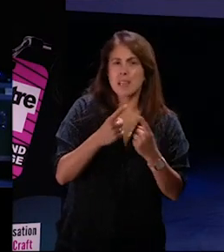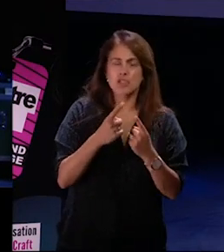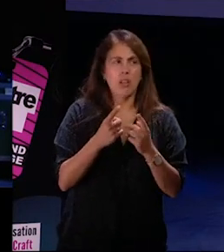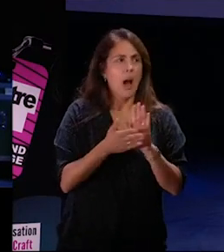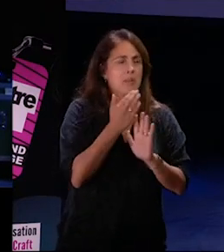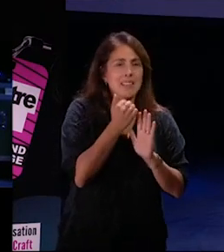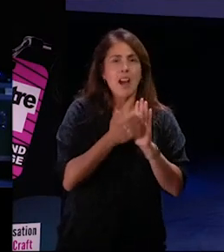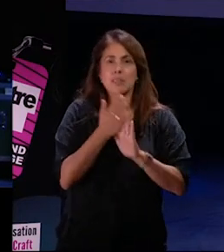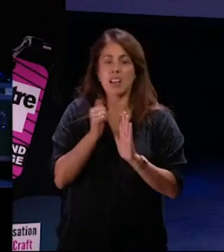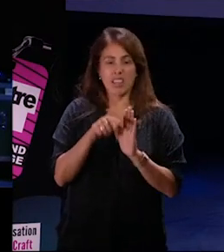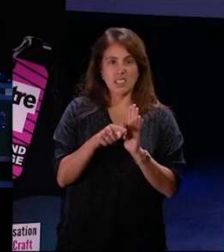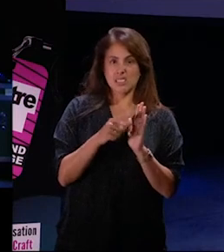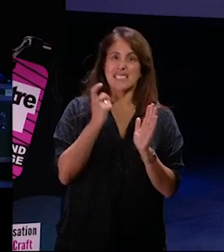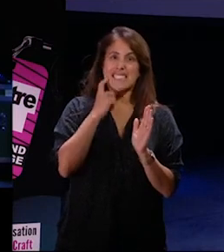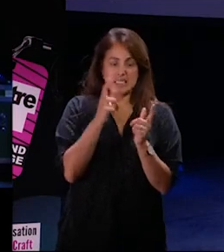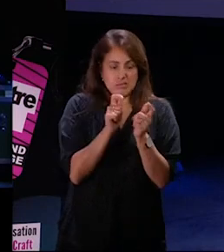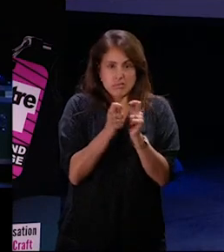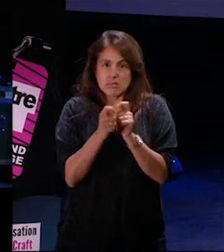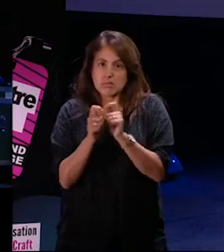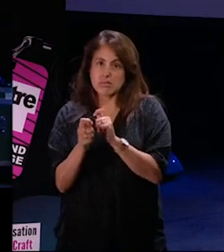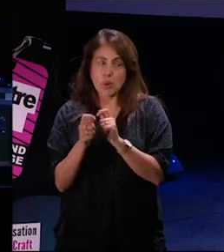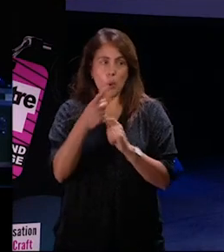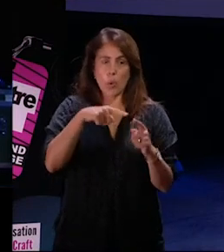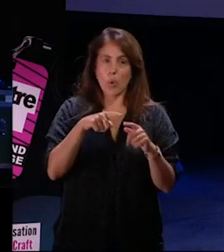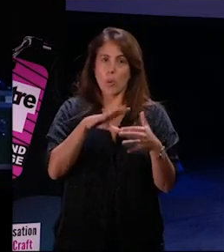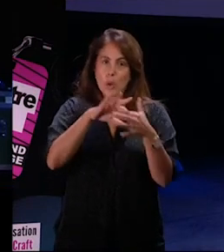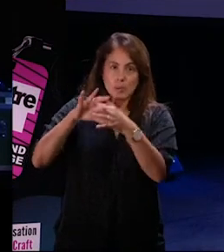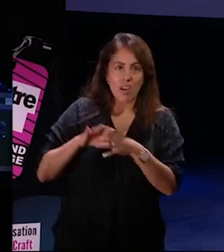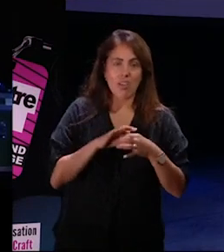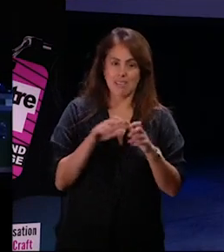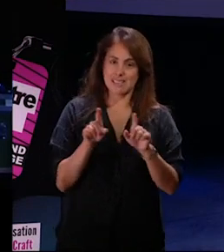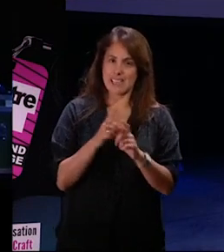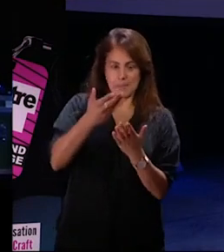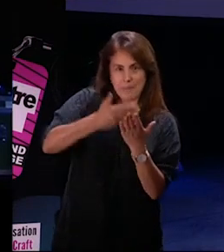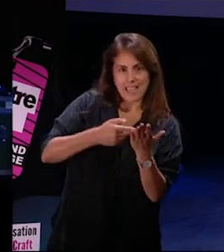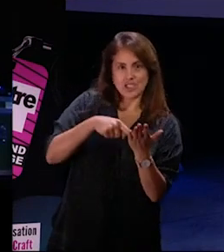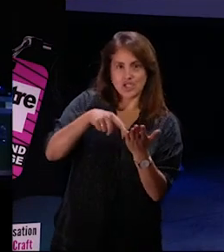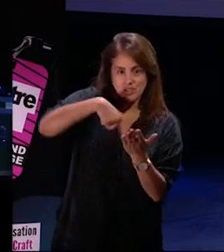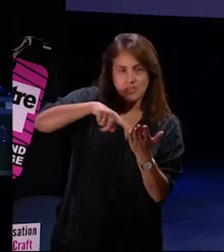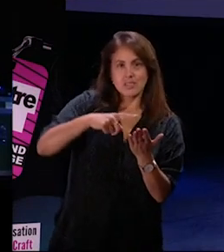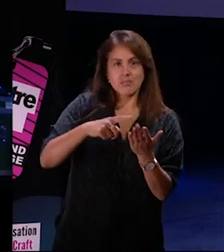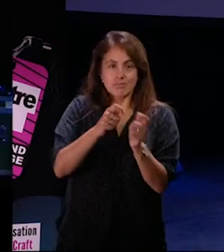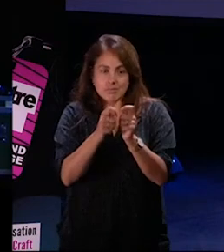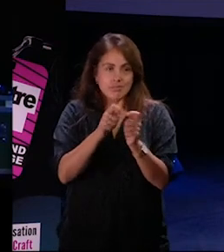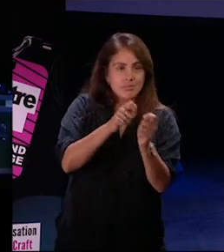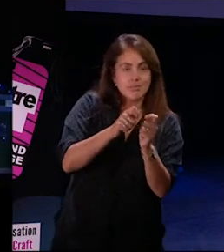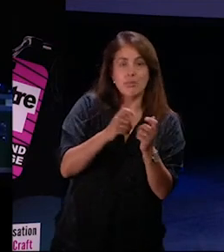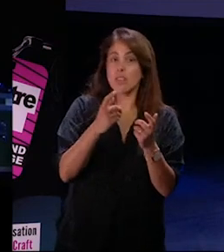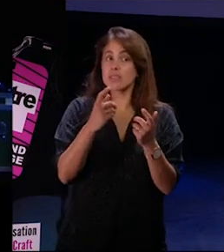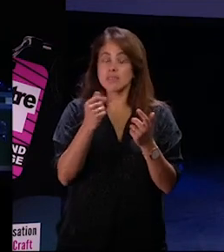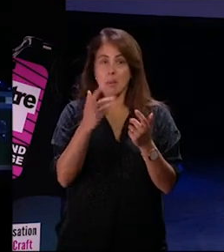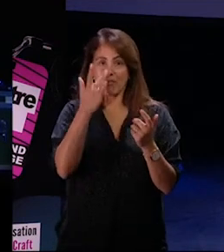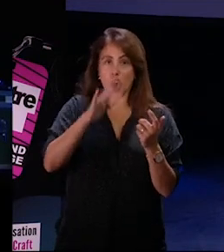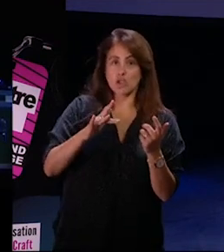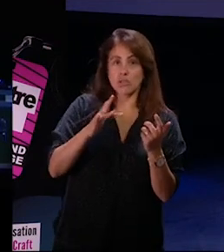updates very, very quick and easy. Whereas everybody's working together, maybe working together in augmented reality or in some places in virtual reality